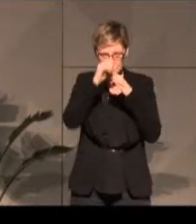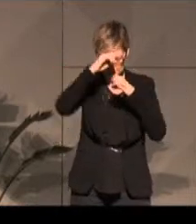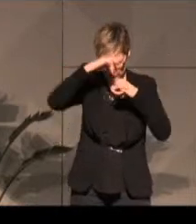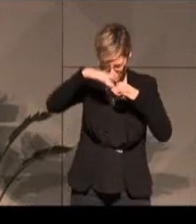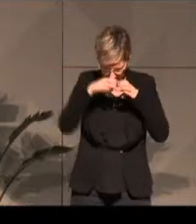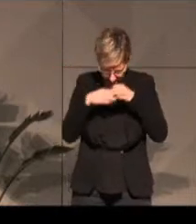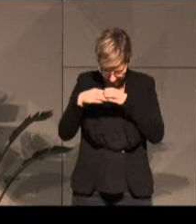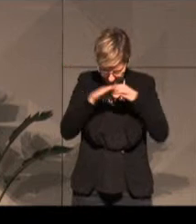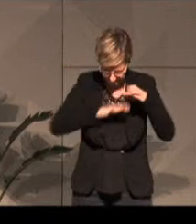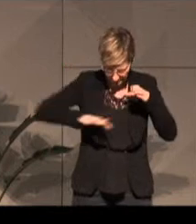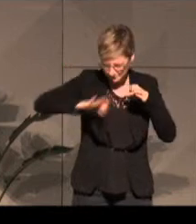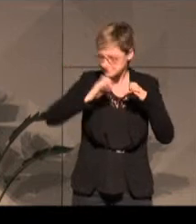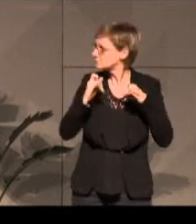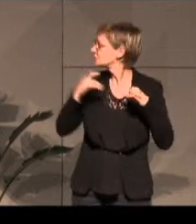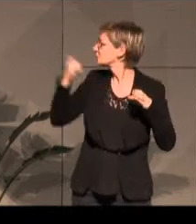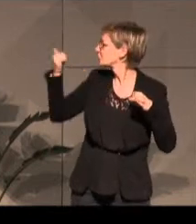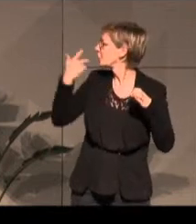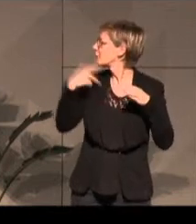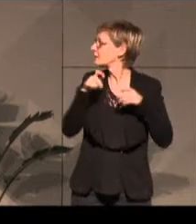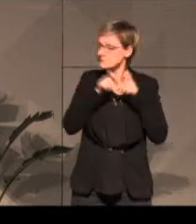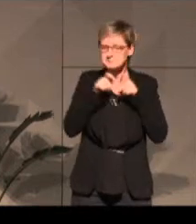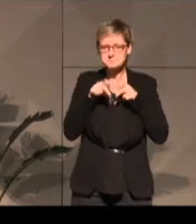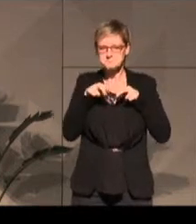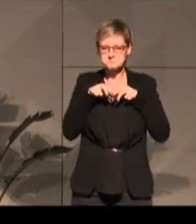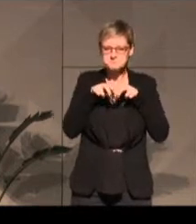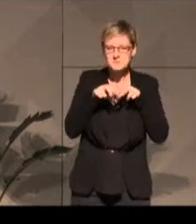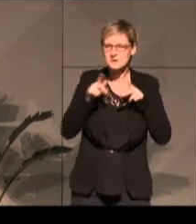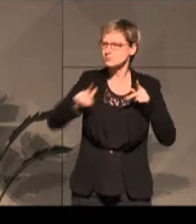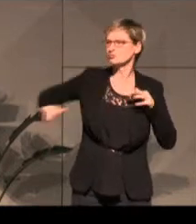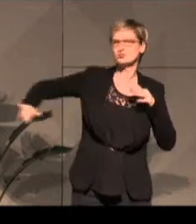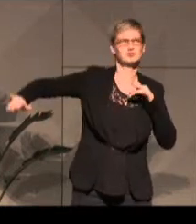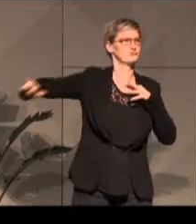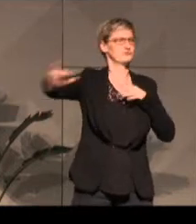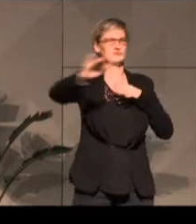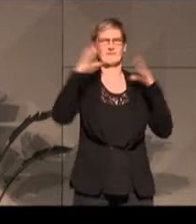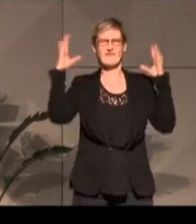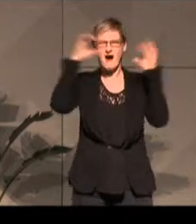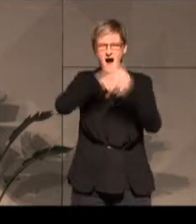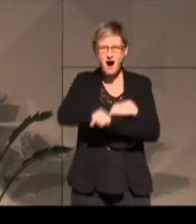and you almost don't see more light than what your